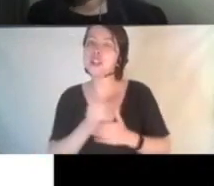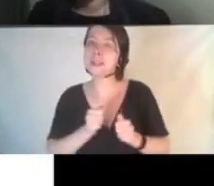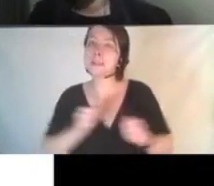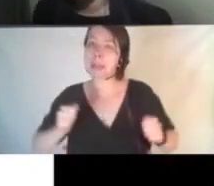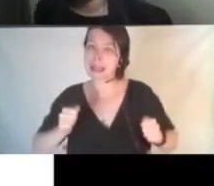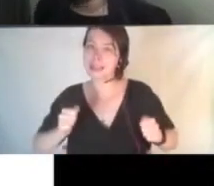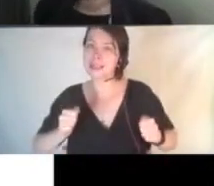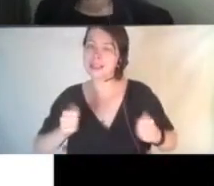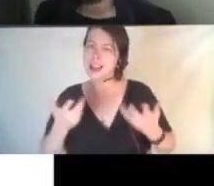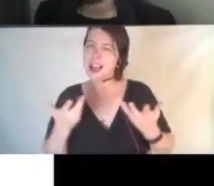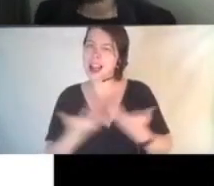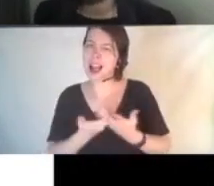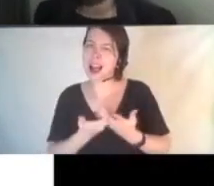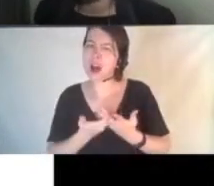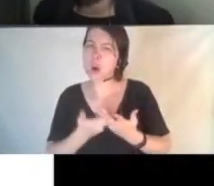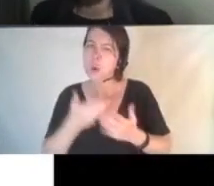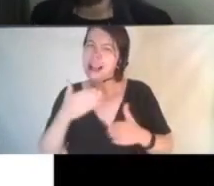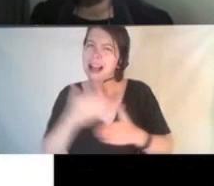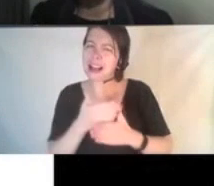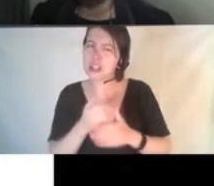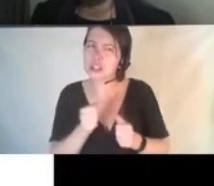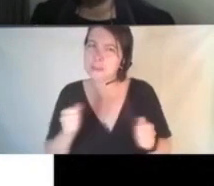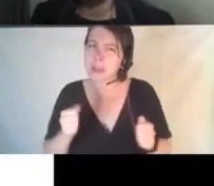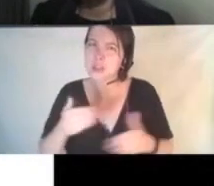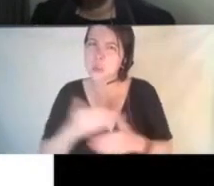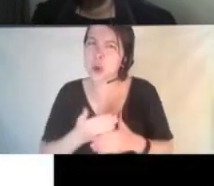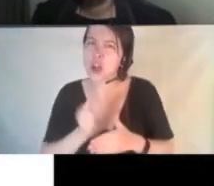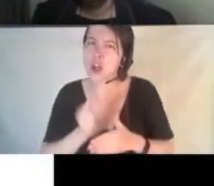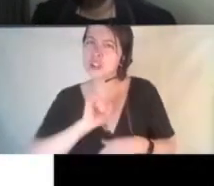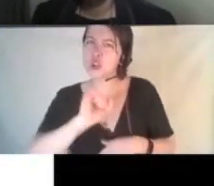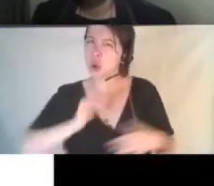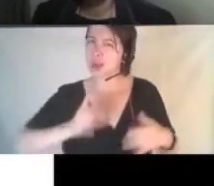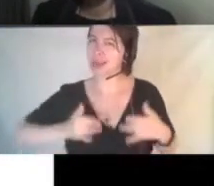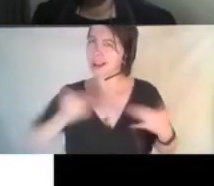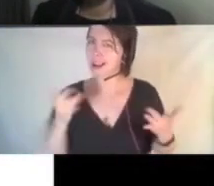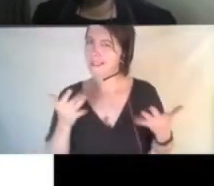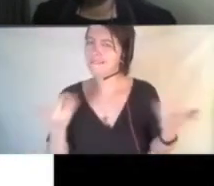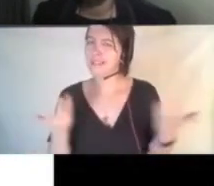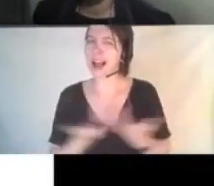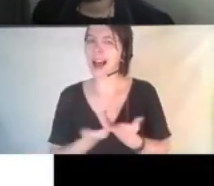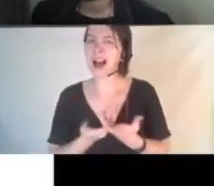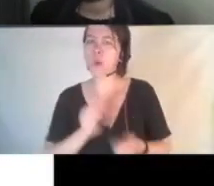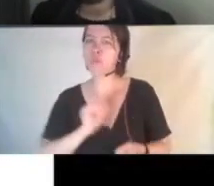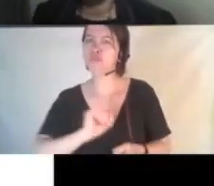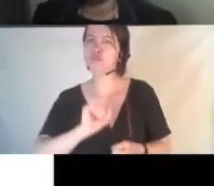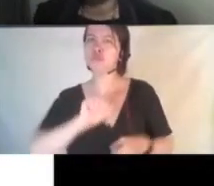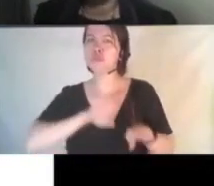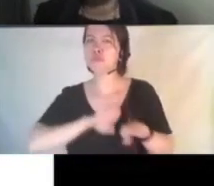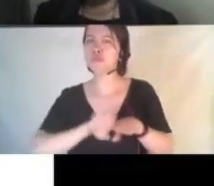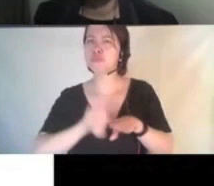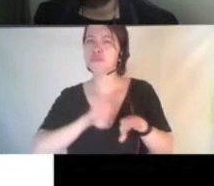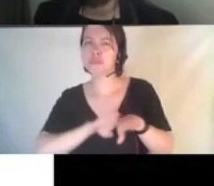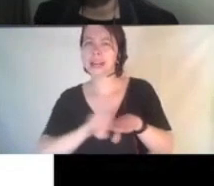ActionSpace works in your life and how it's helped you develop your practice and sort of what you feel